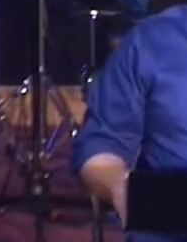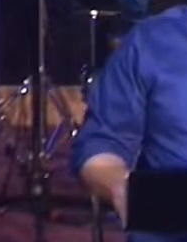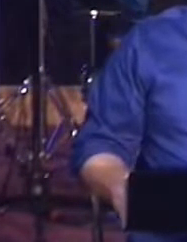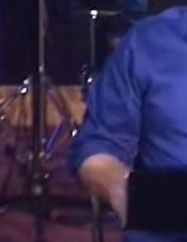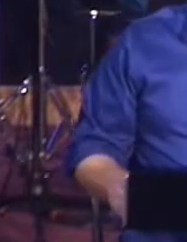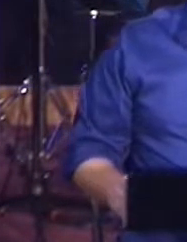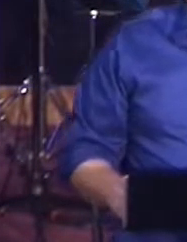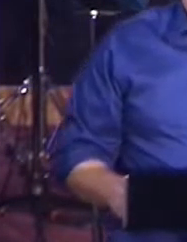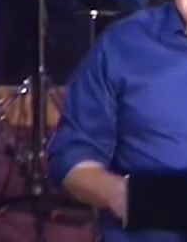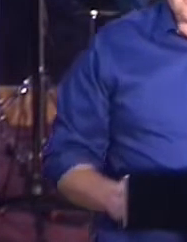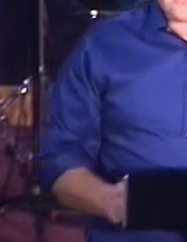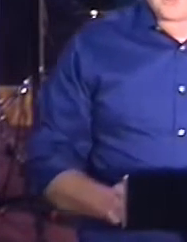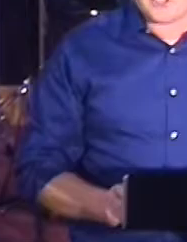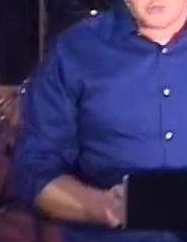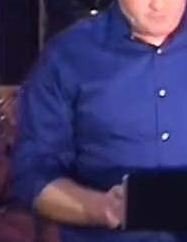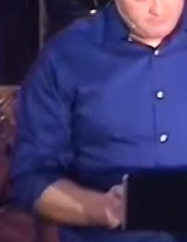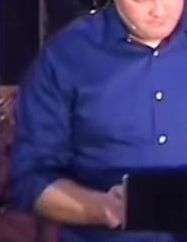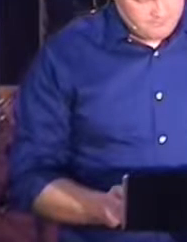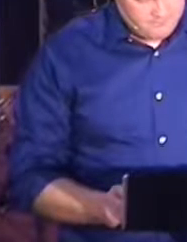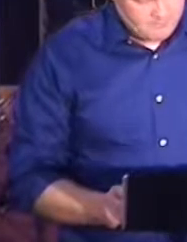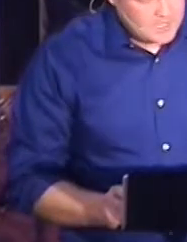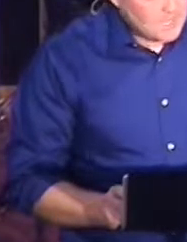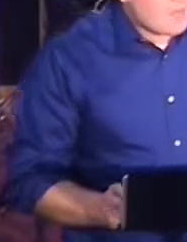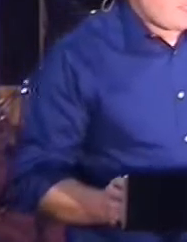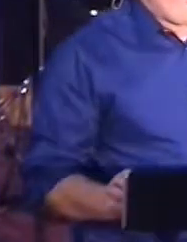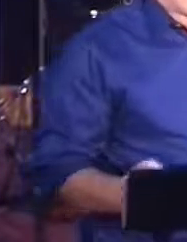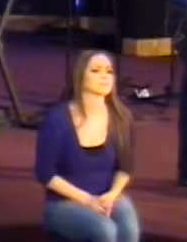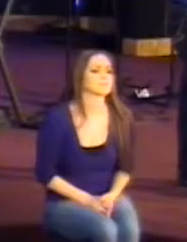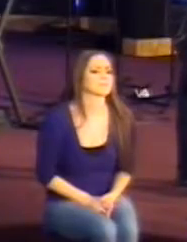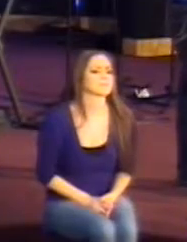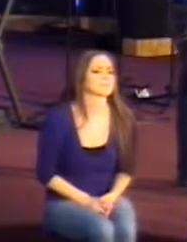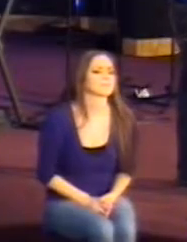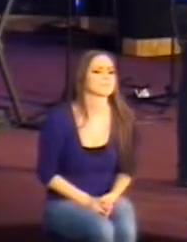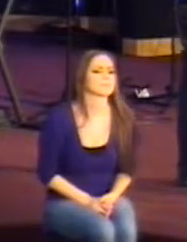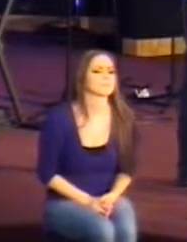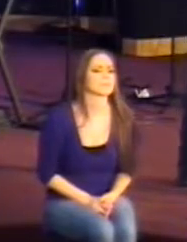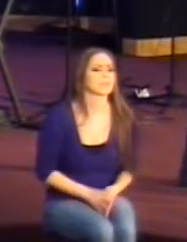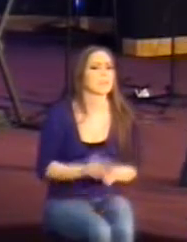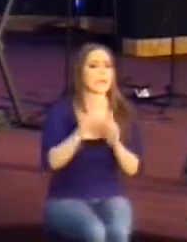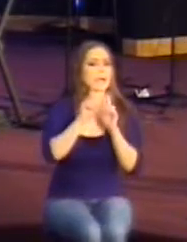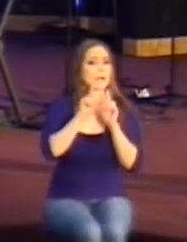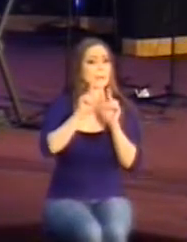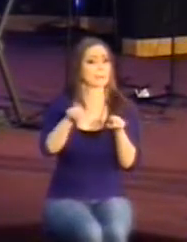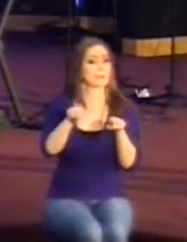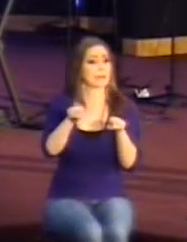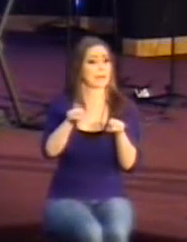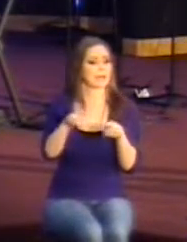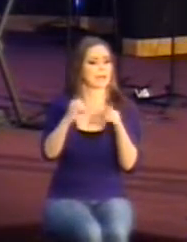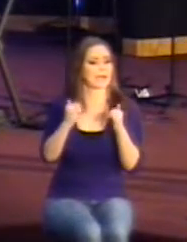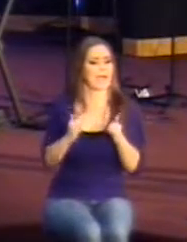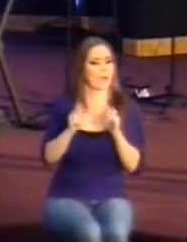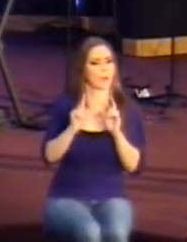lead my people Israel out of Egypt. The command, now go.